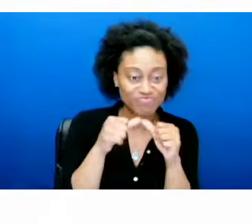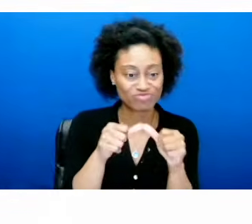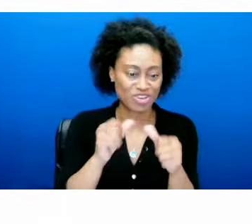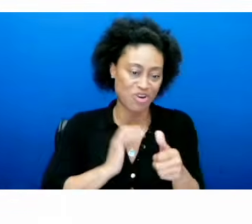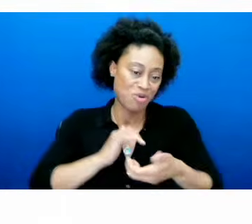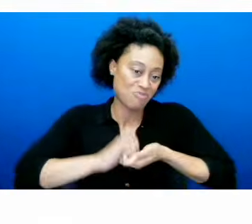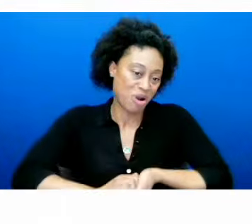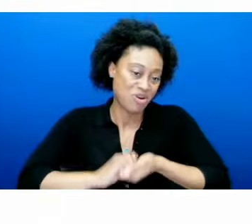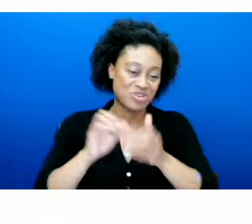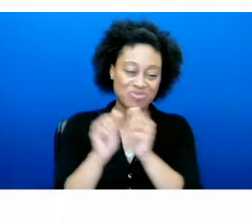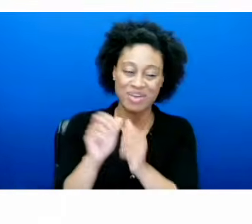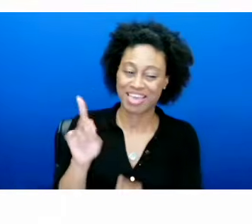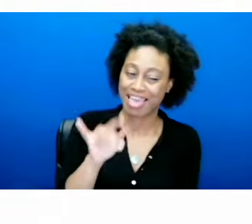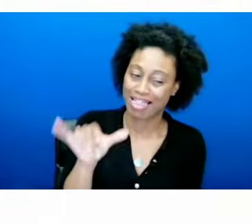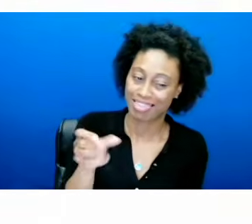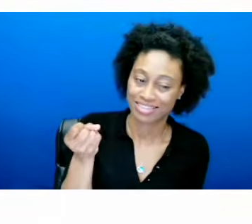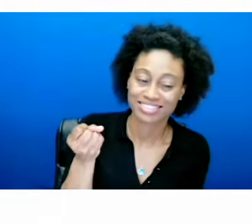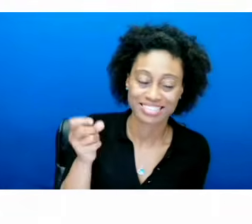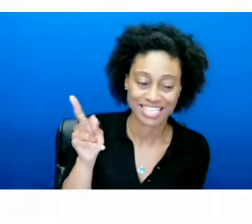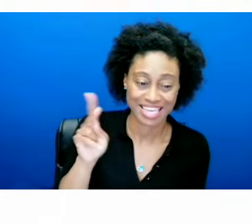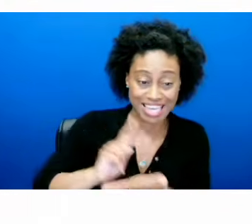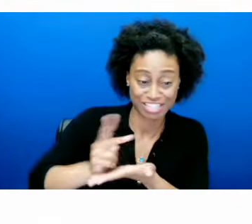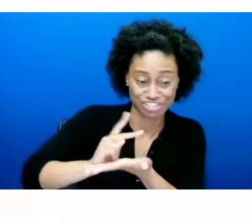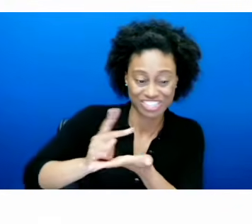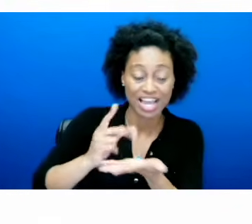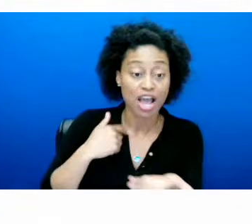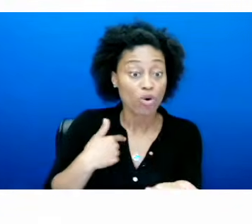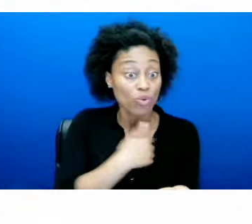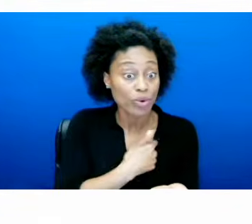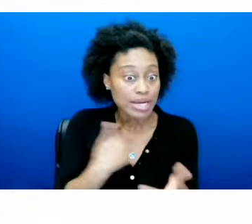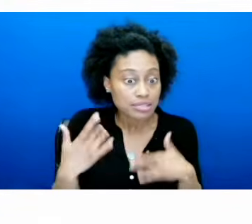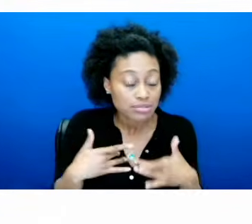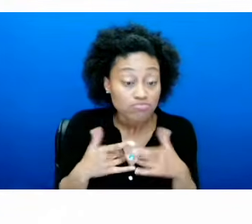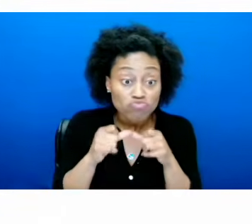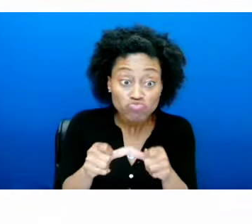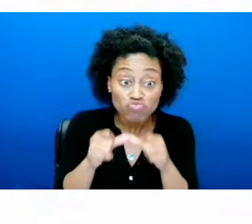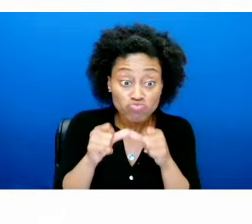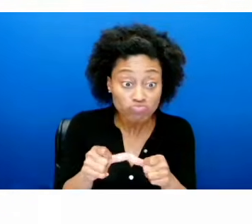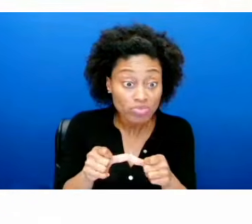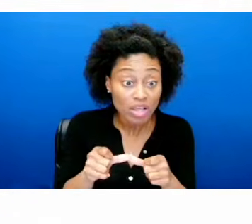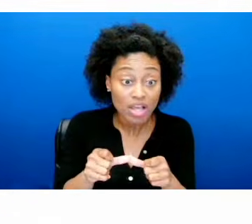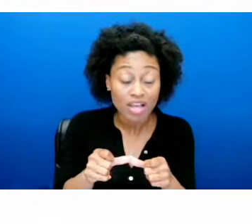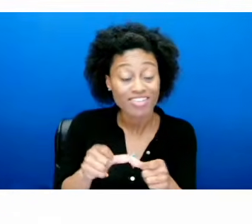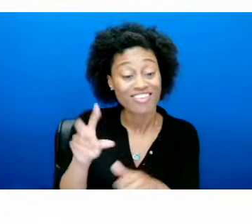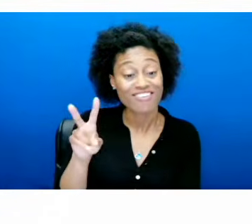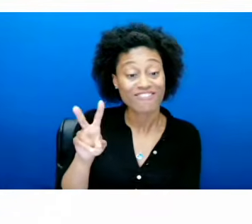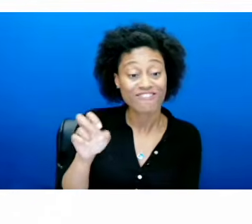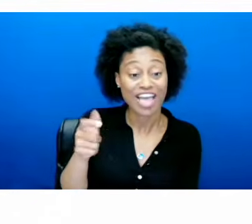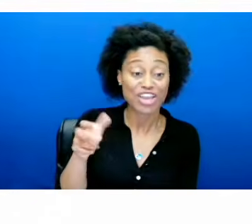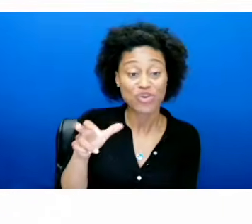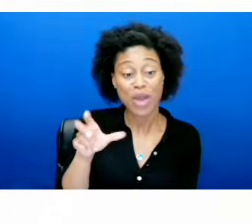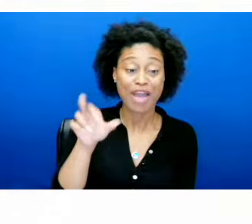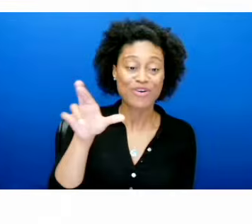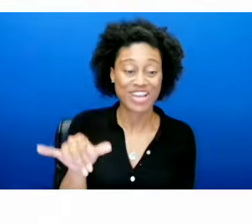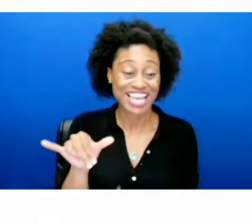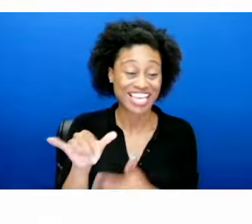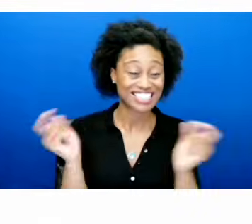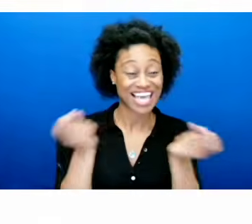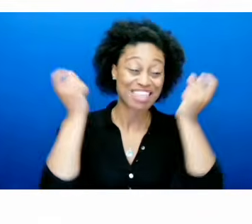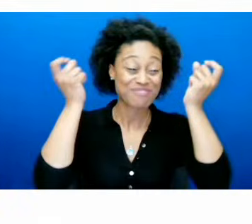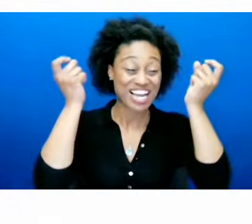partnership with Kelly's Kitchen. And we're excited to continue the Veguary celebration. This